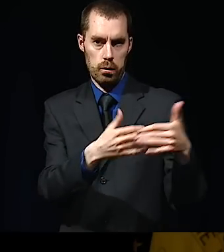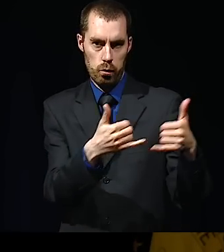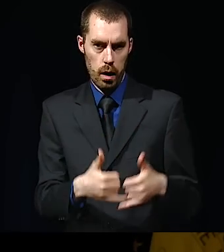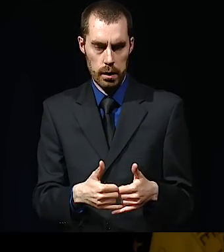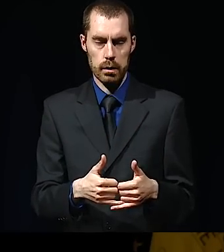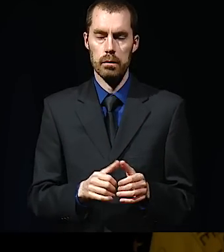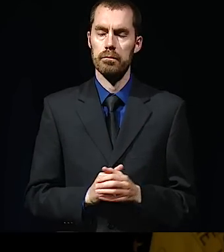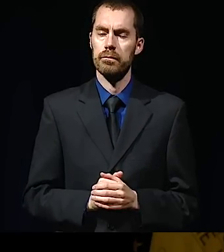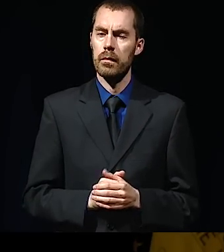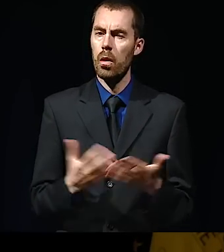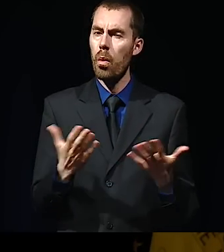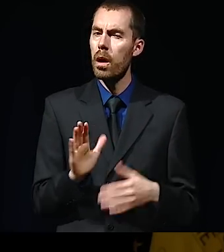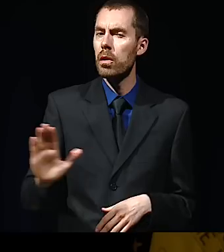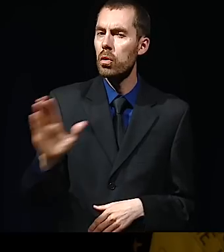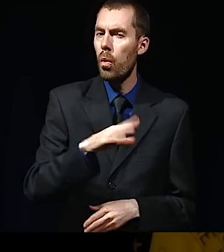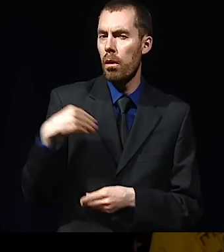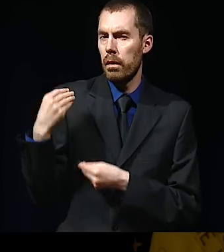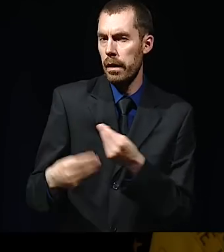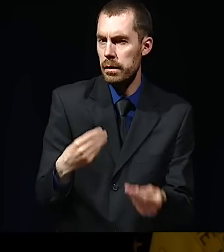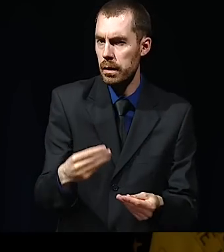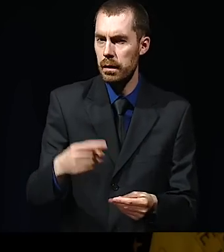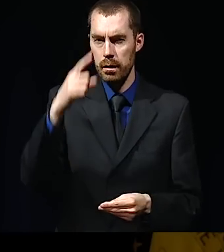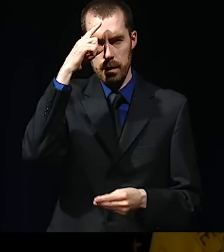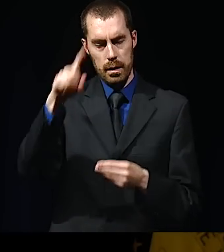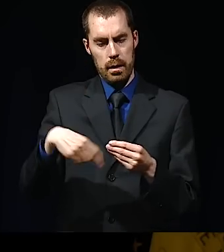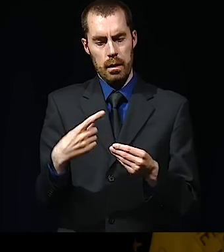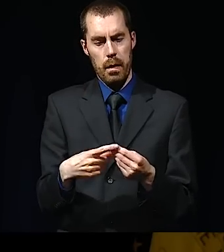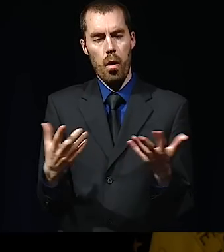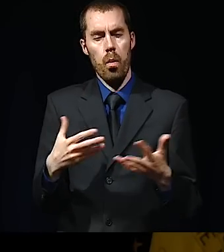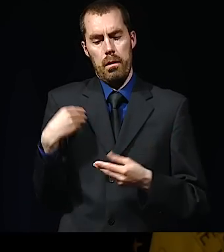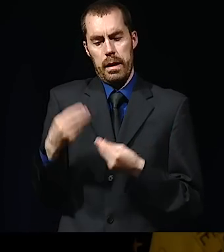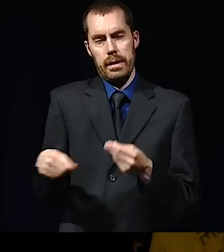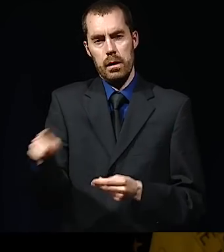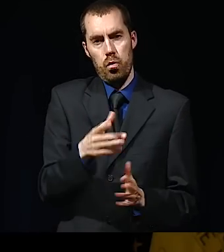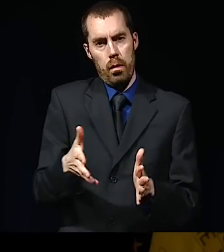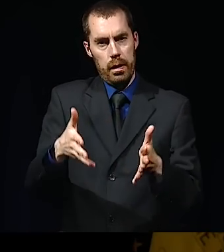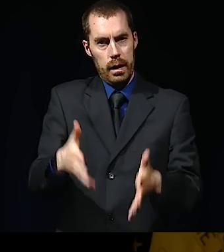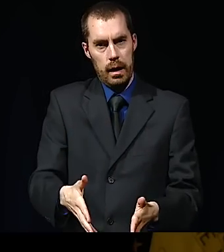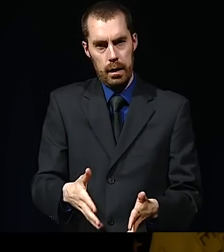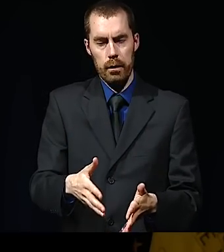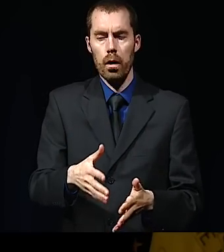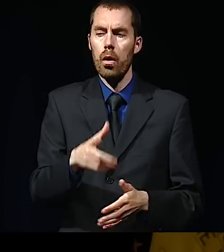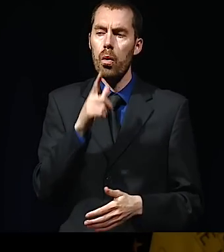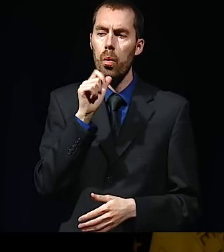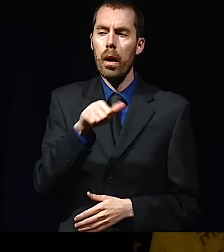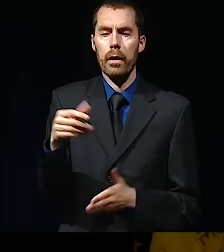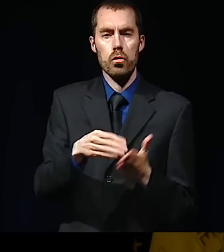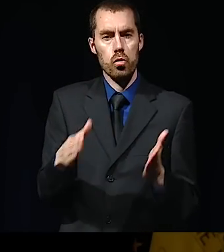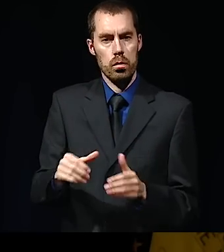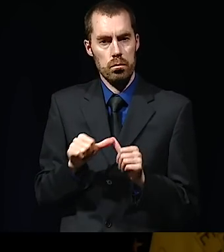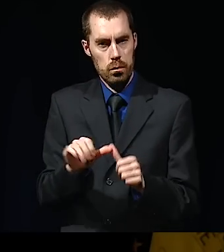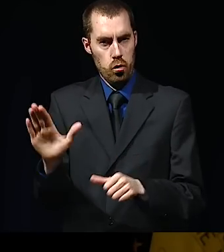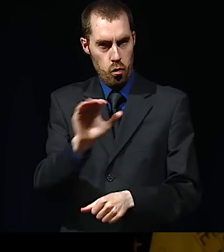want you to think about the legacy you are leaving behind today and the students who will continue the work you have